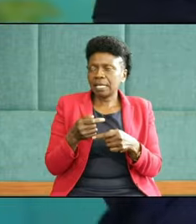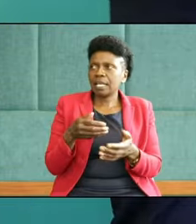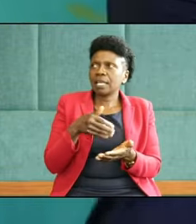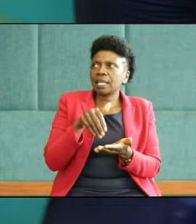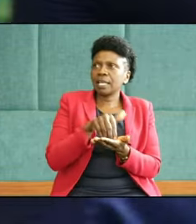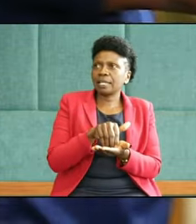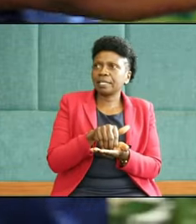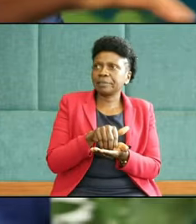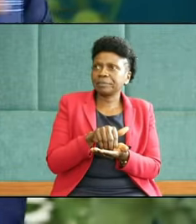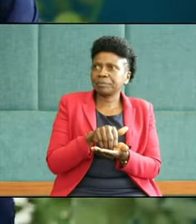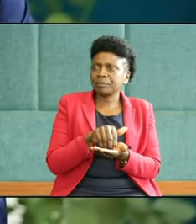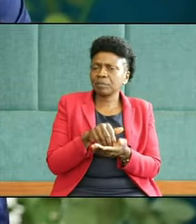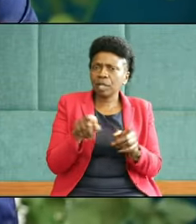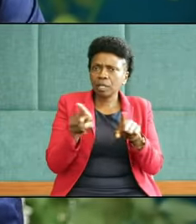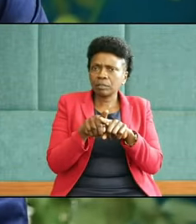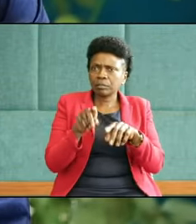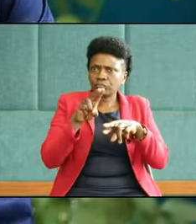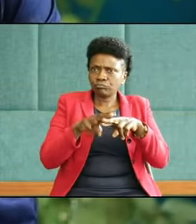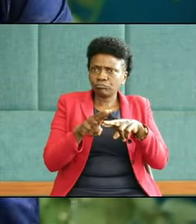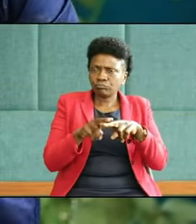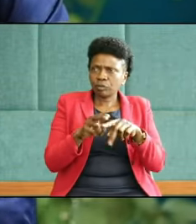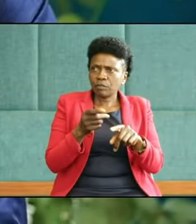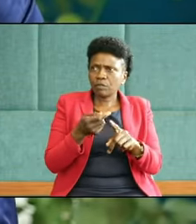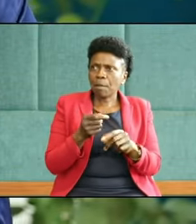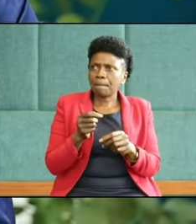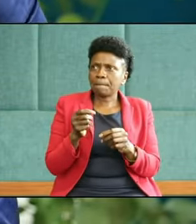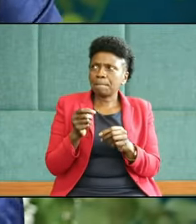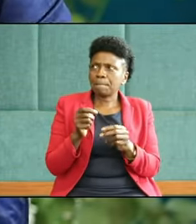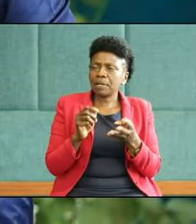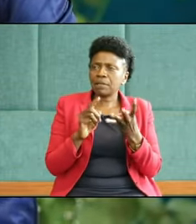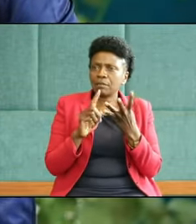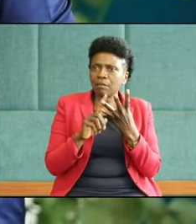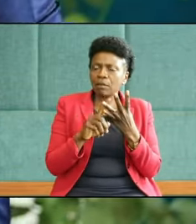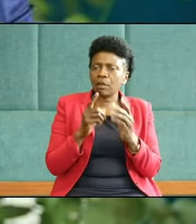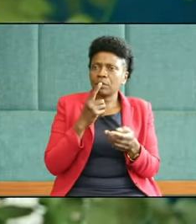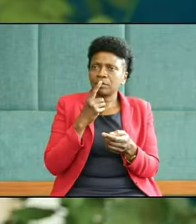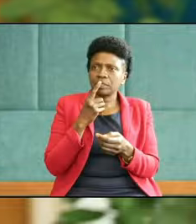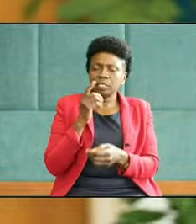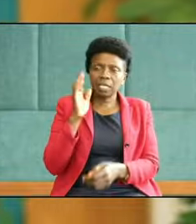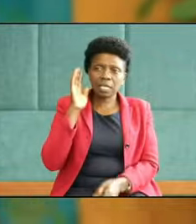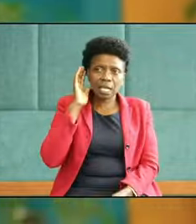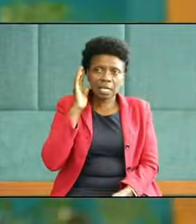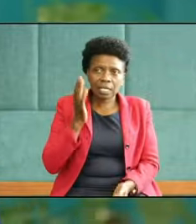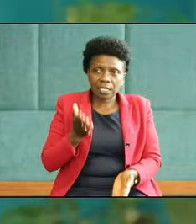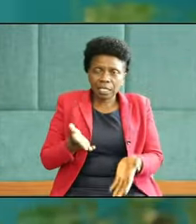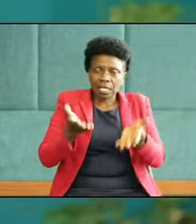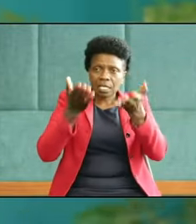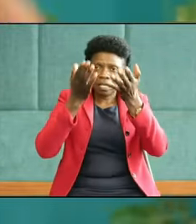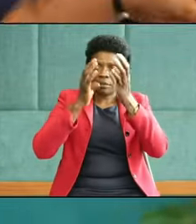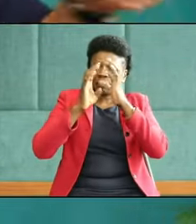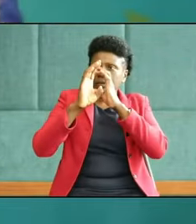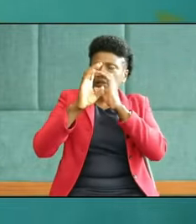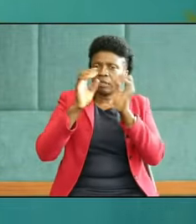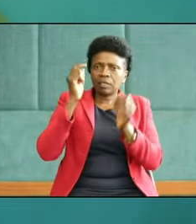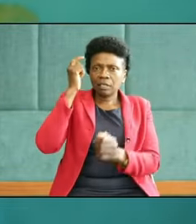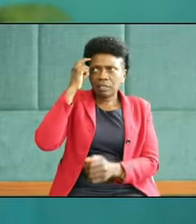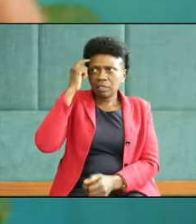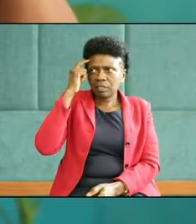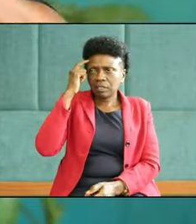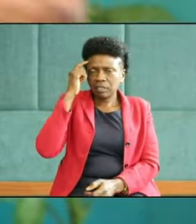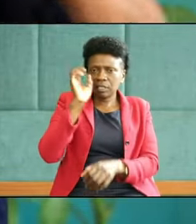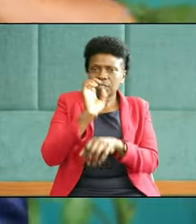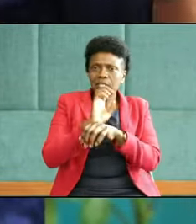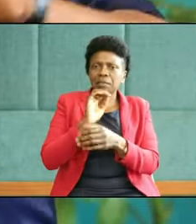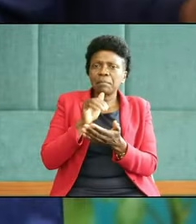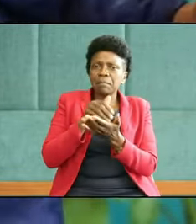coming. I was on the seat from age 4. I was hearing, lift up the trumpet. I thought the church meant it. And